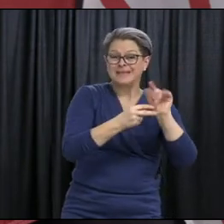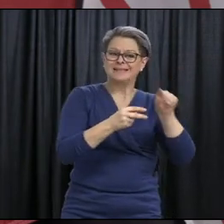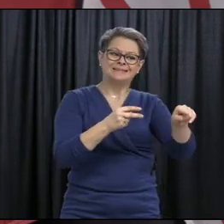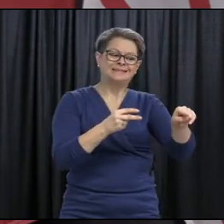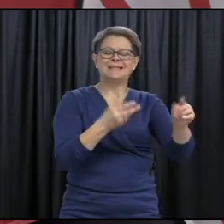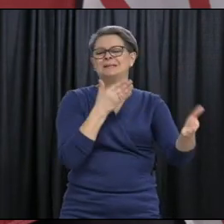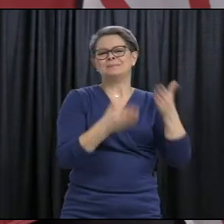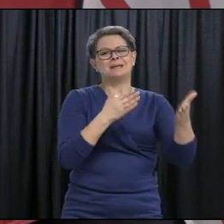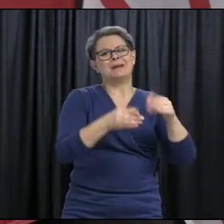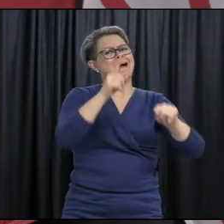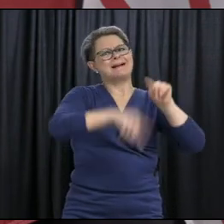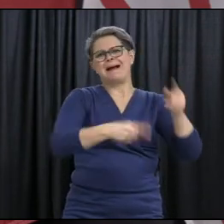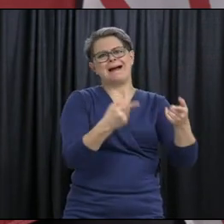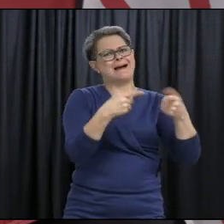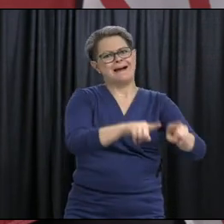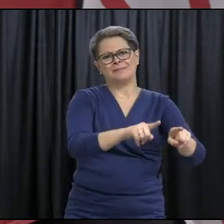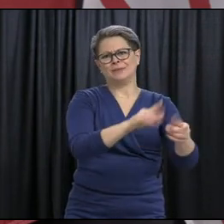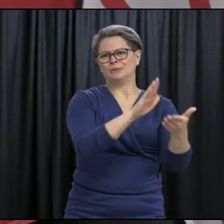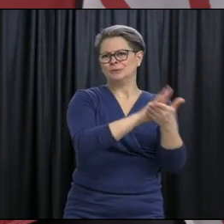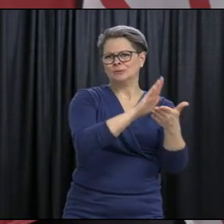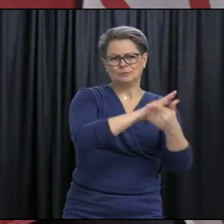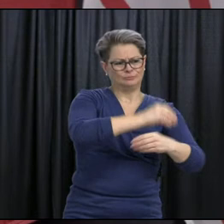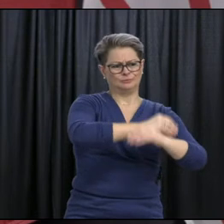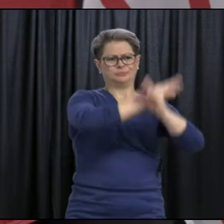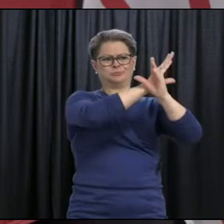as services